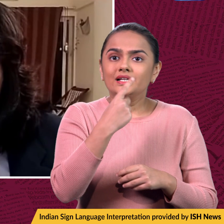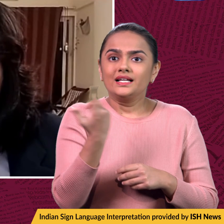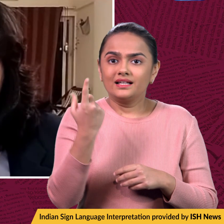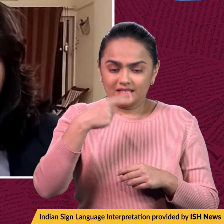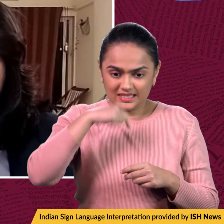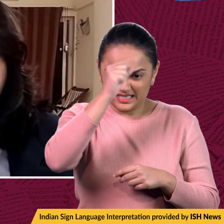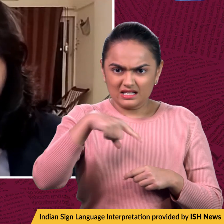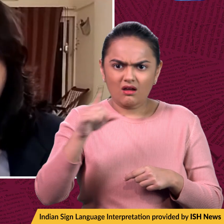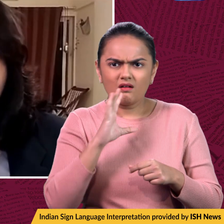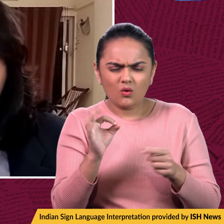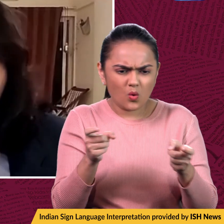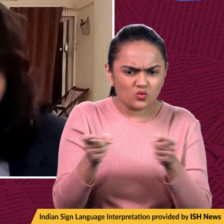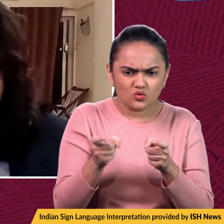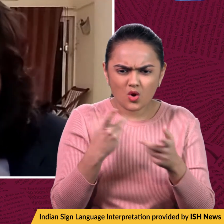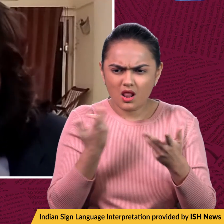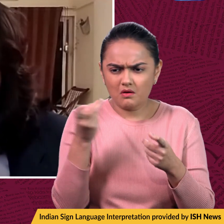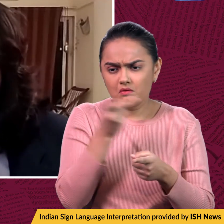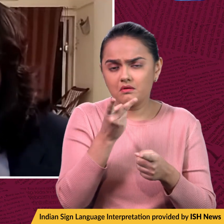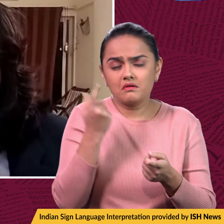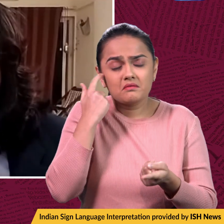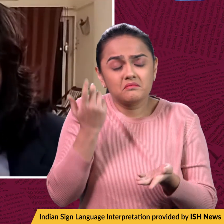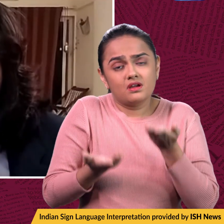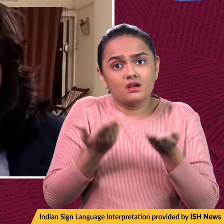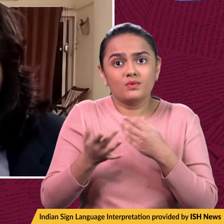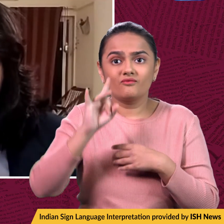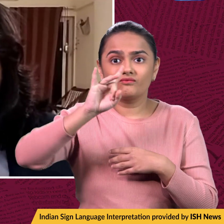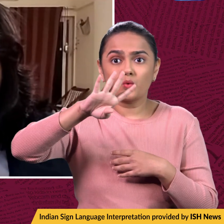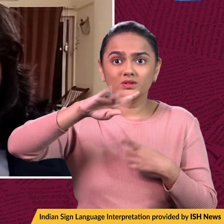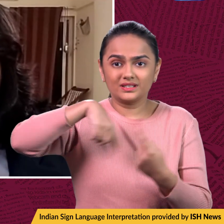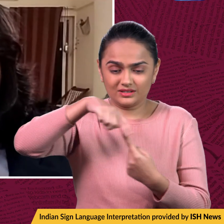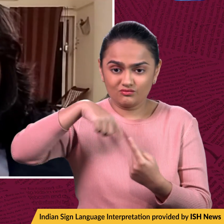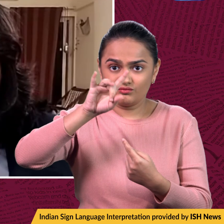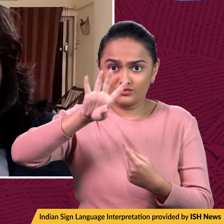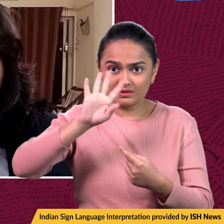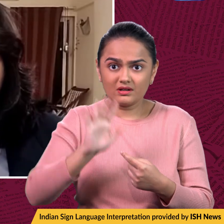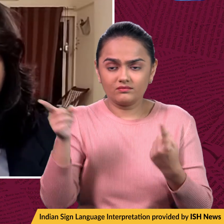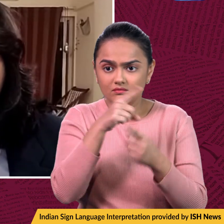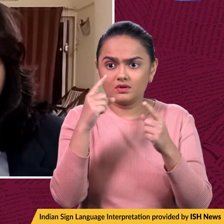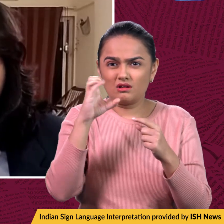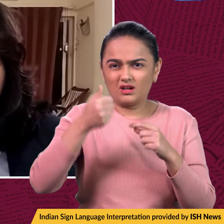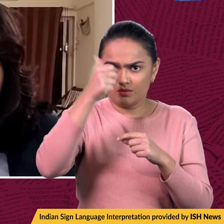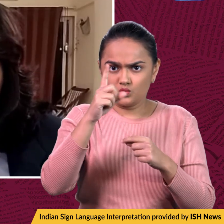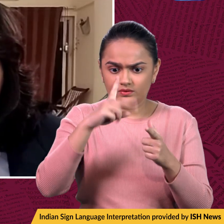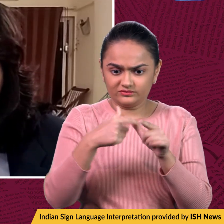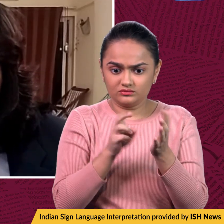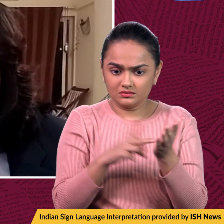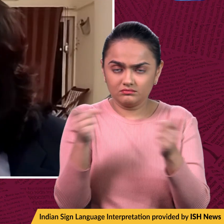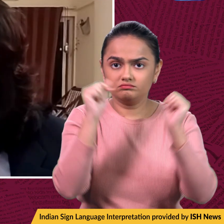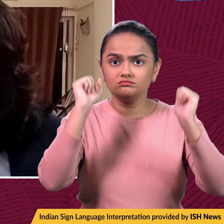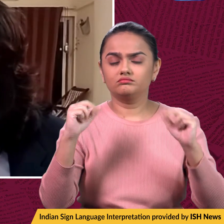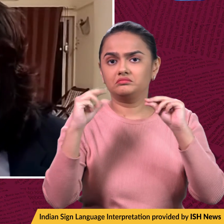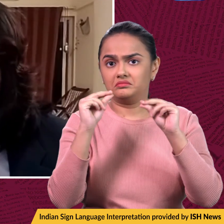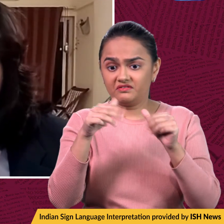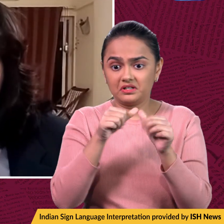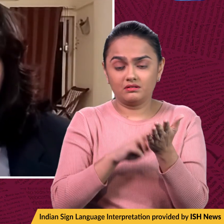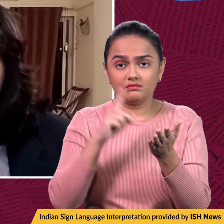of actual control. India and China are likely to hold the 14th round of Corps Commander talks on the 12th of January. And this is an